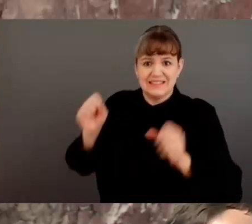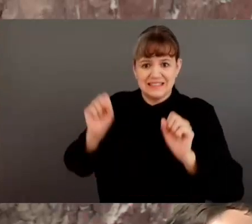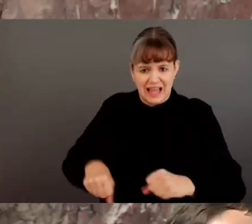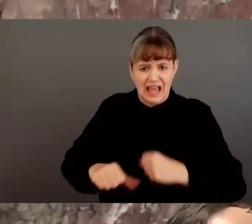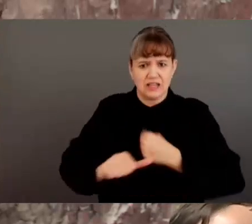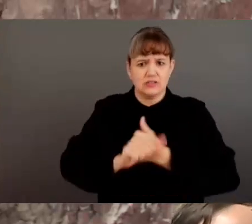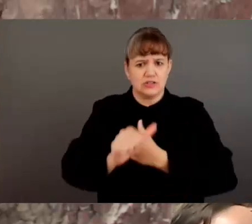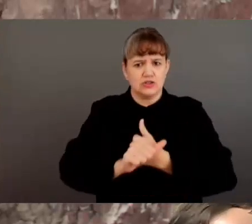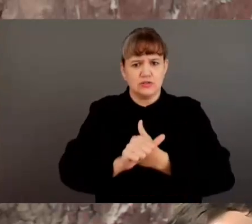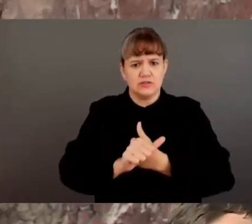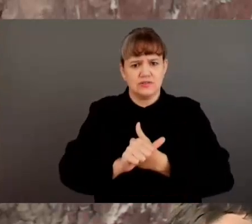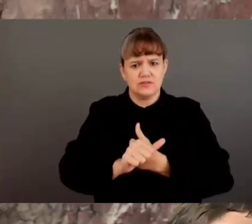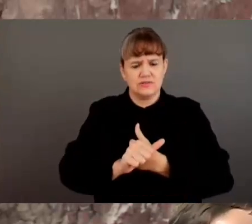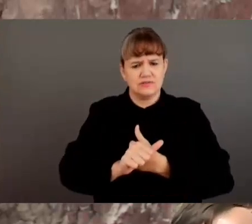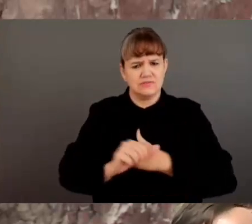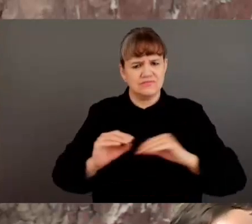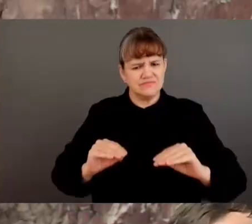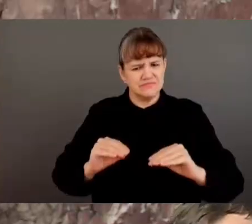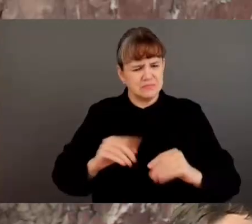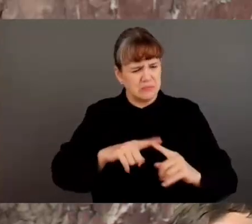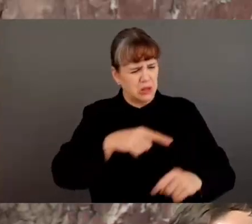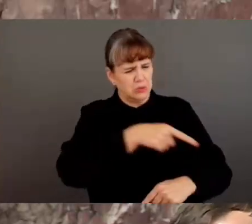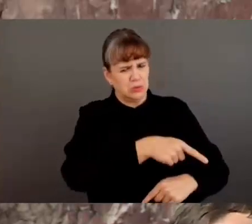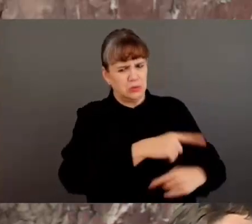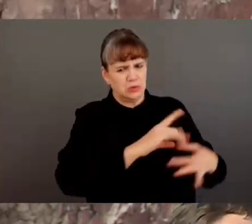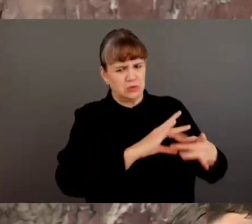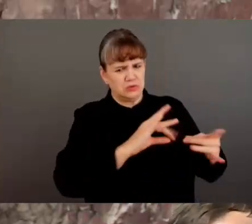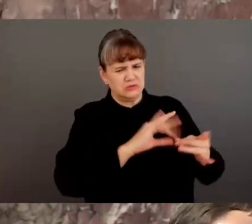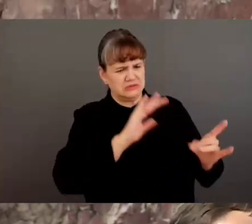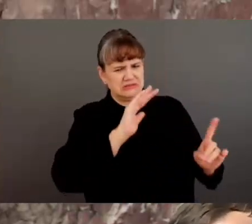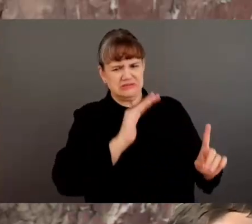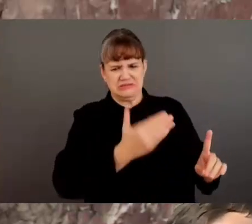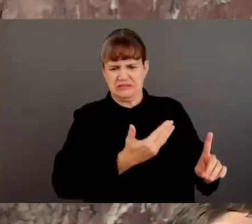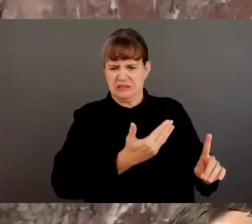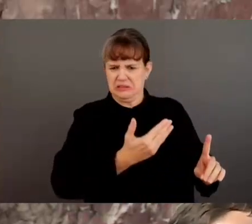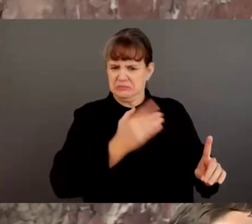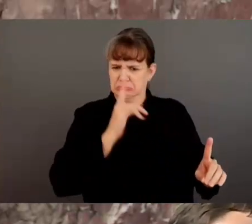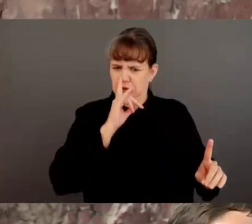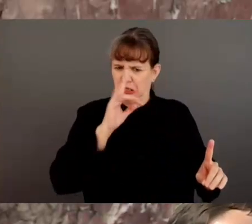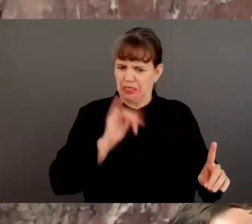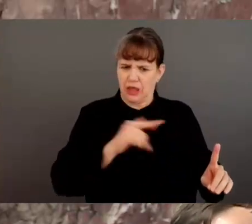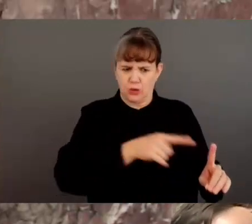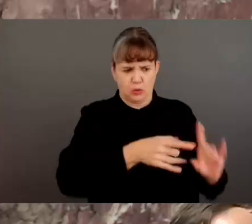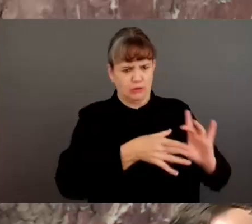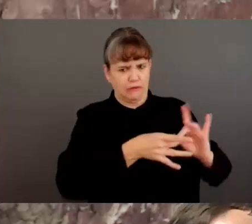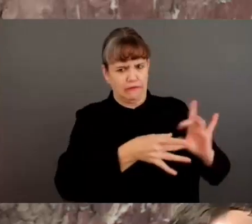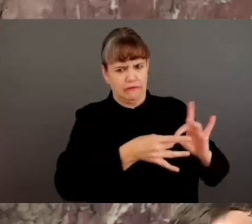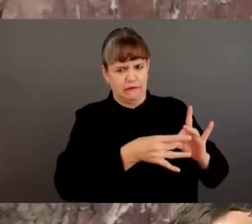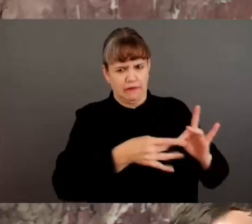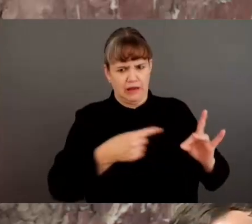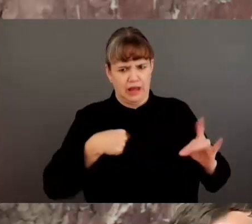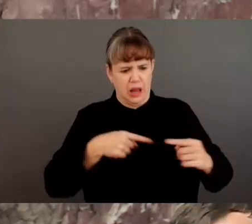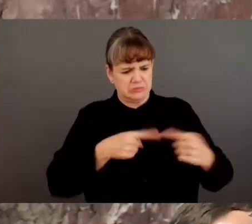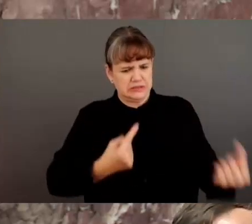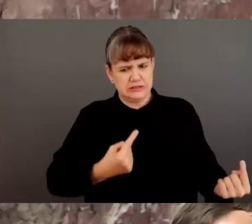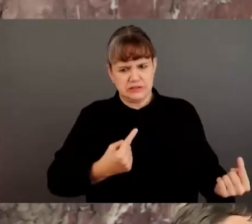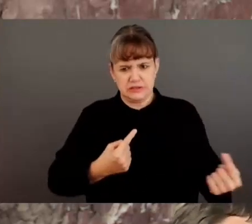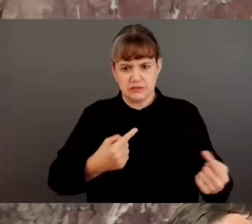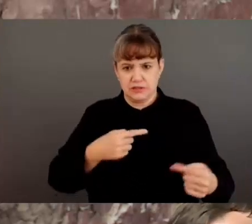in our schools is not only dangerous to our students and to their safety, it's just simply not